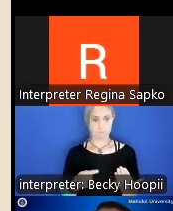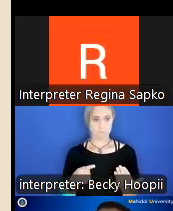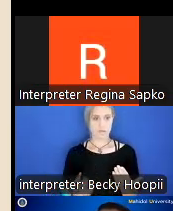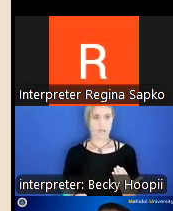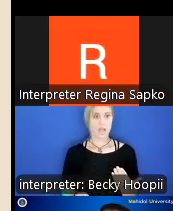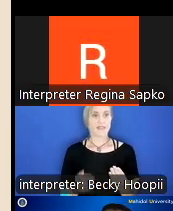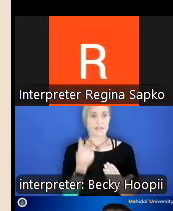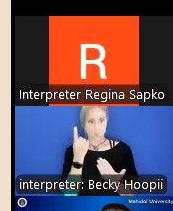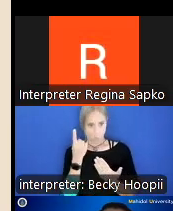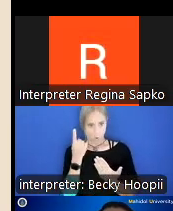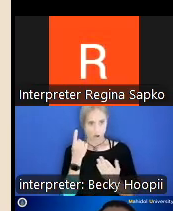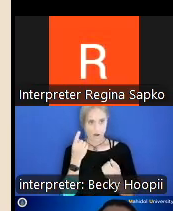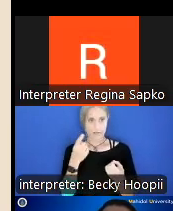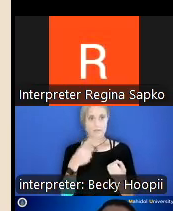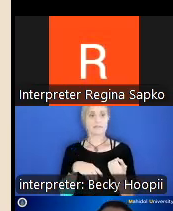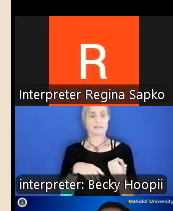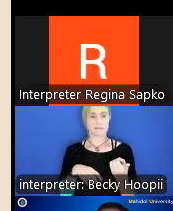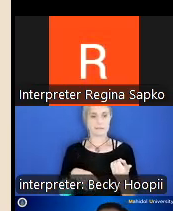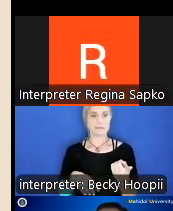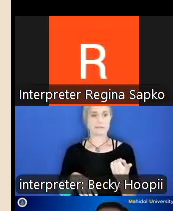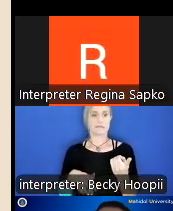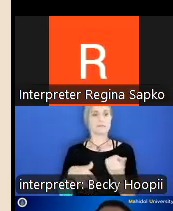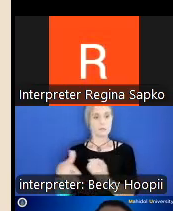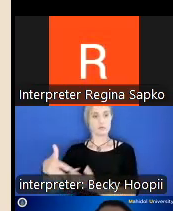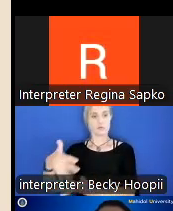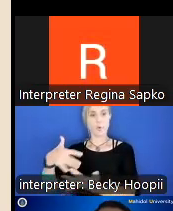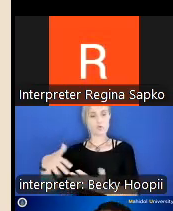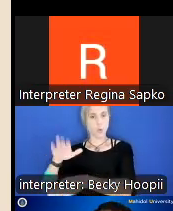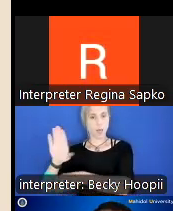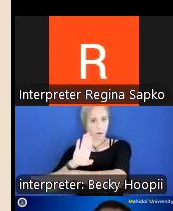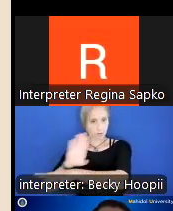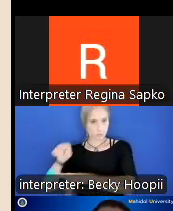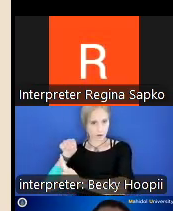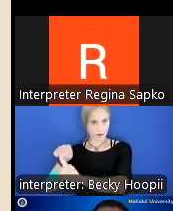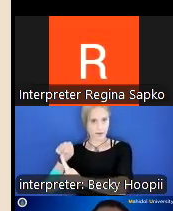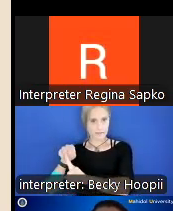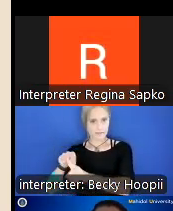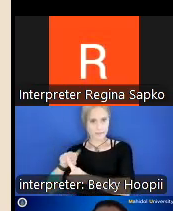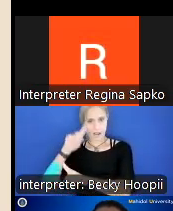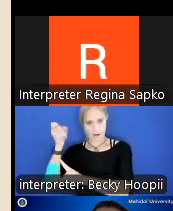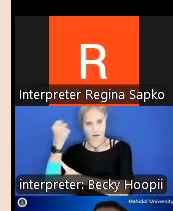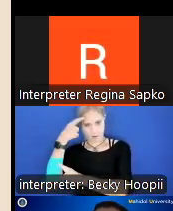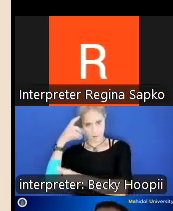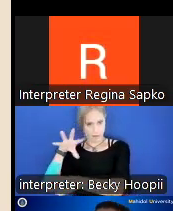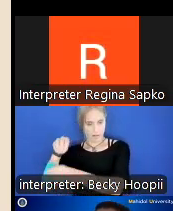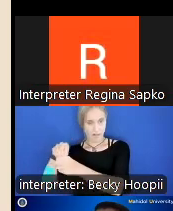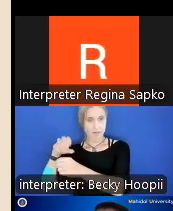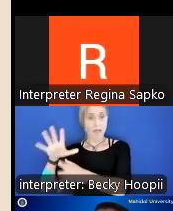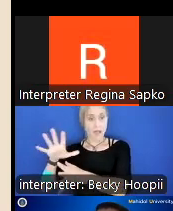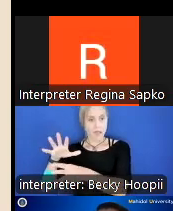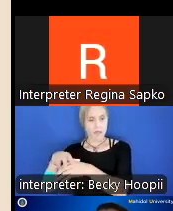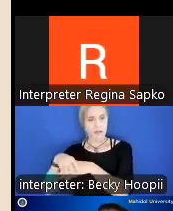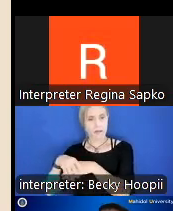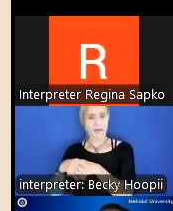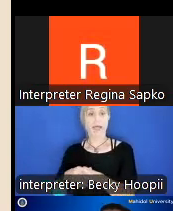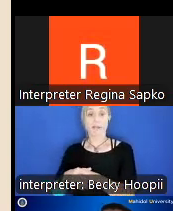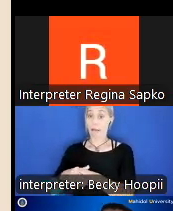enterprise support the governments and they employ individual with